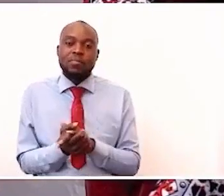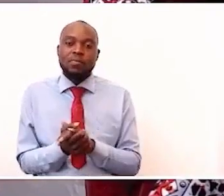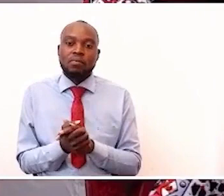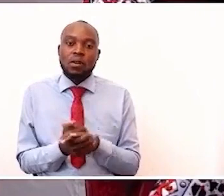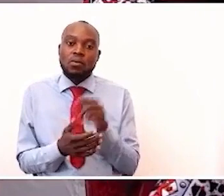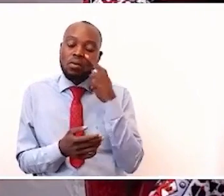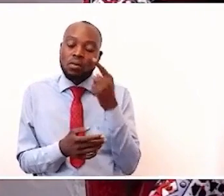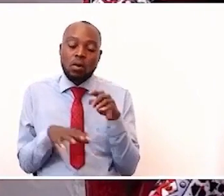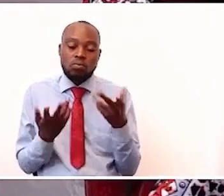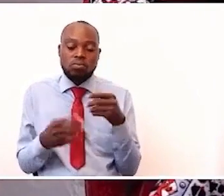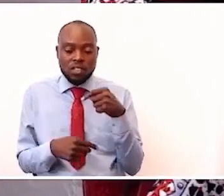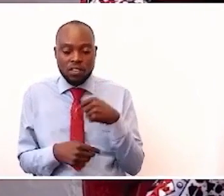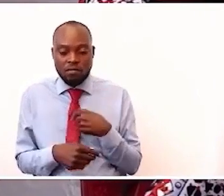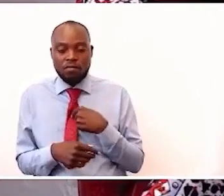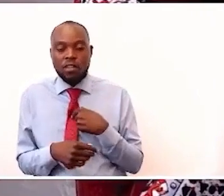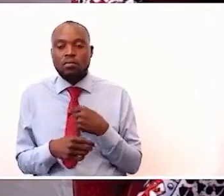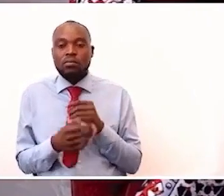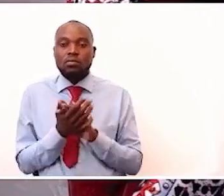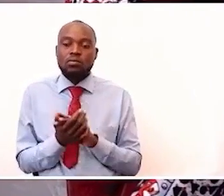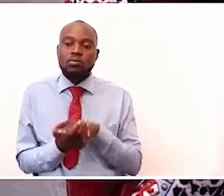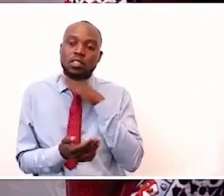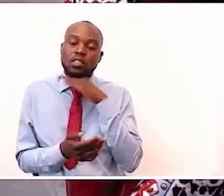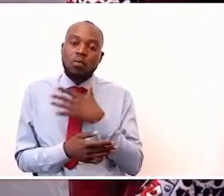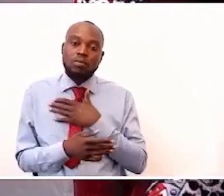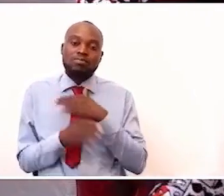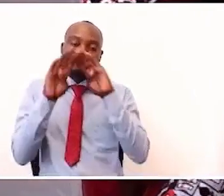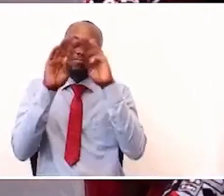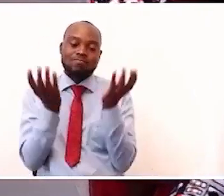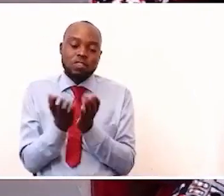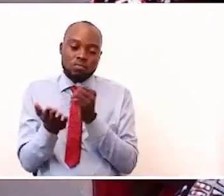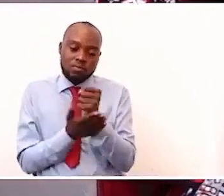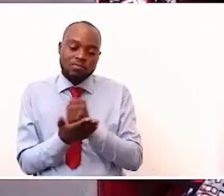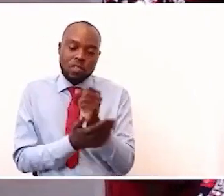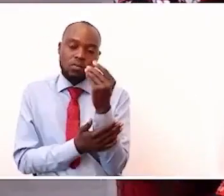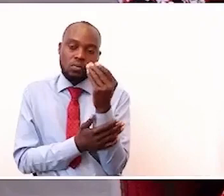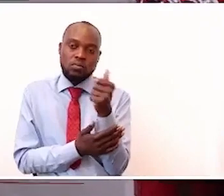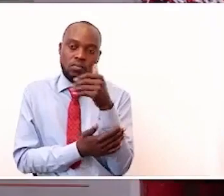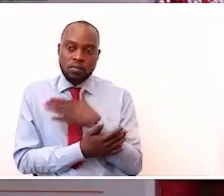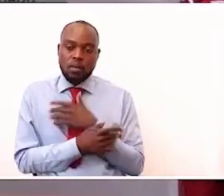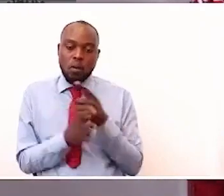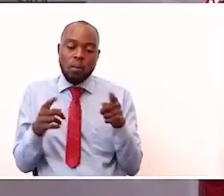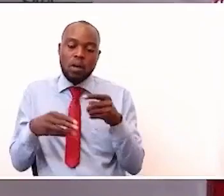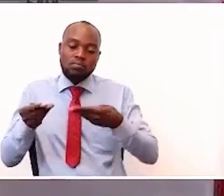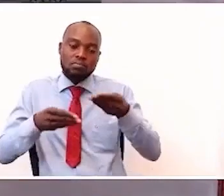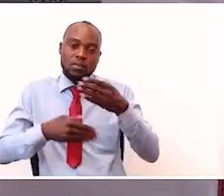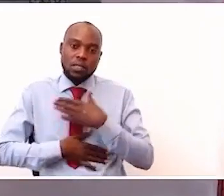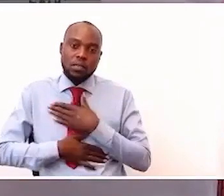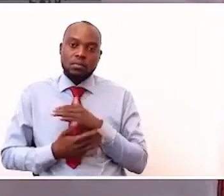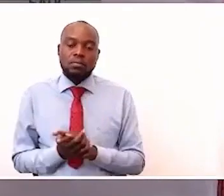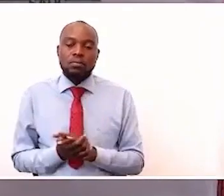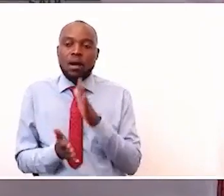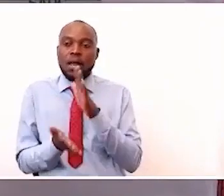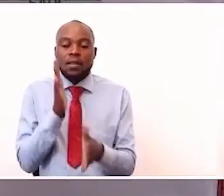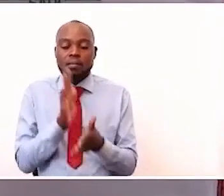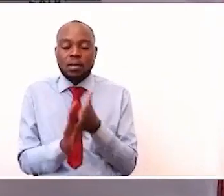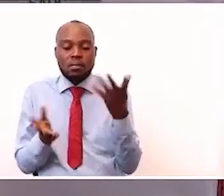sure that we are harnessing the potential of our continental economy, of our continental market, there is nothing that will